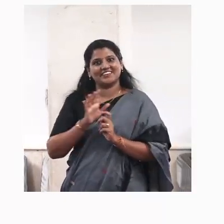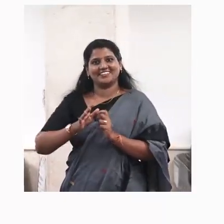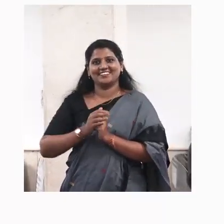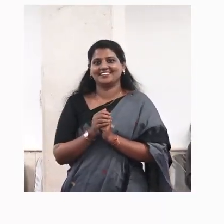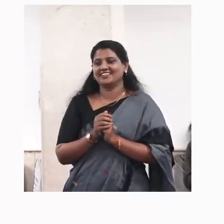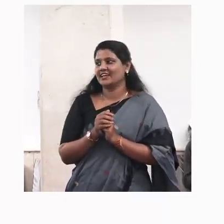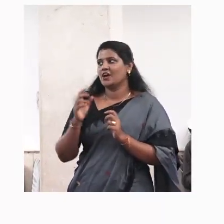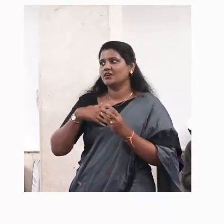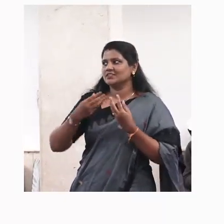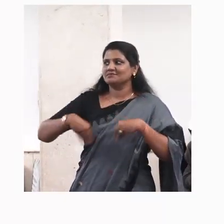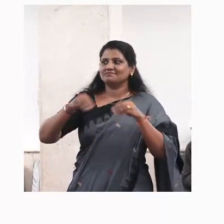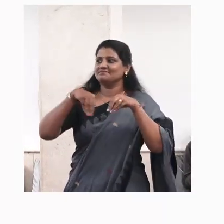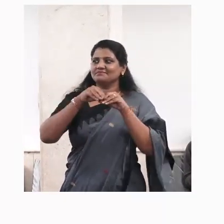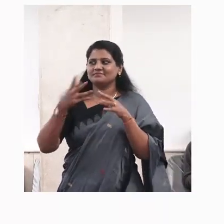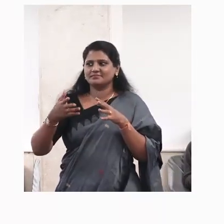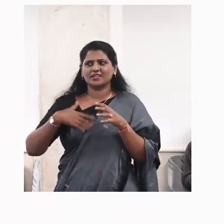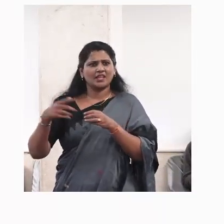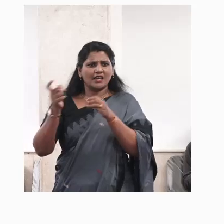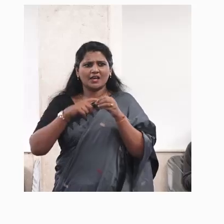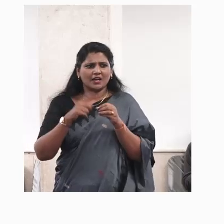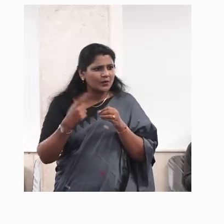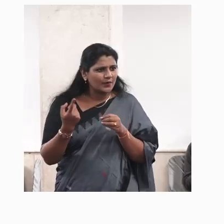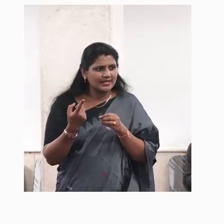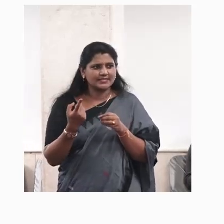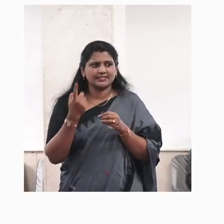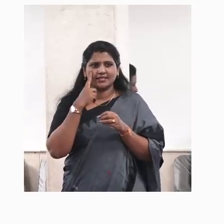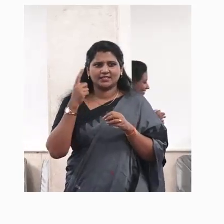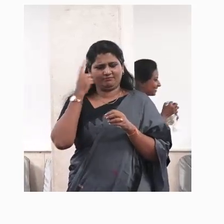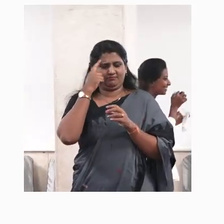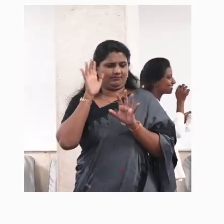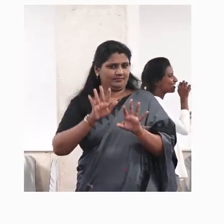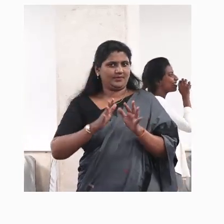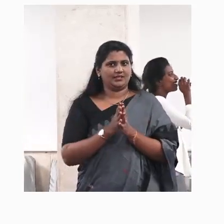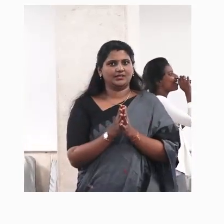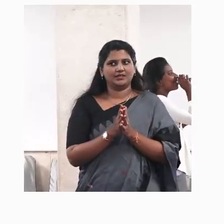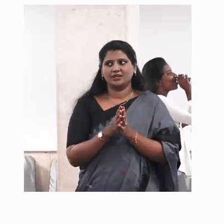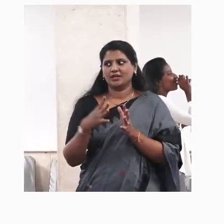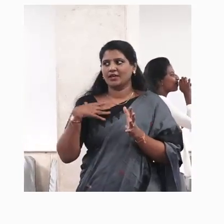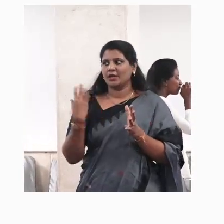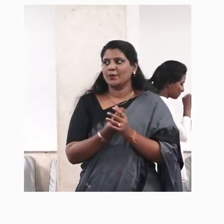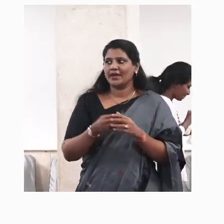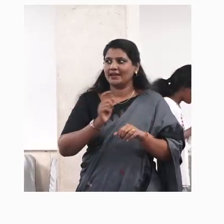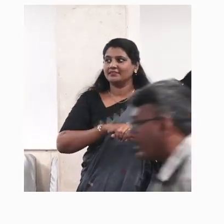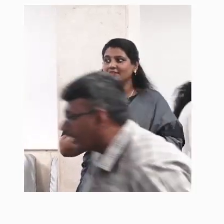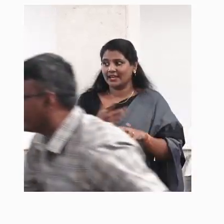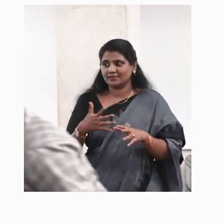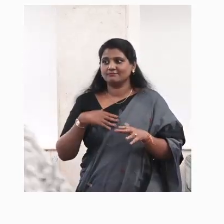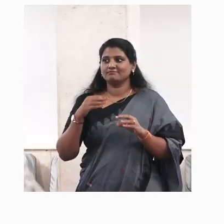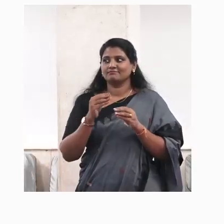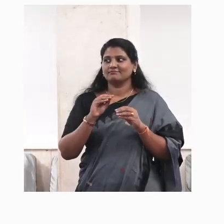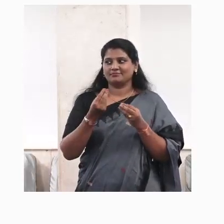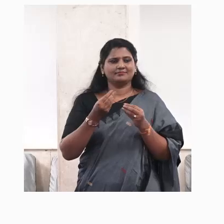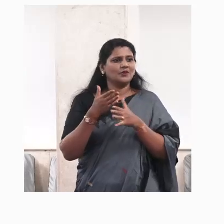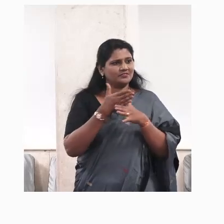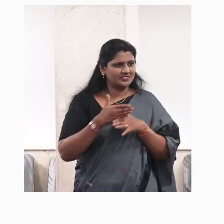or something else, or a question, or whatever is in your minds. We have time for a few of this